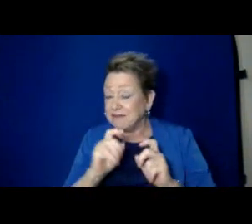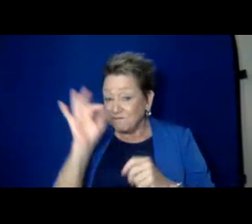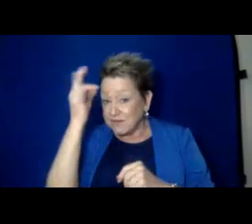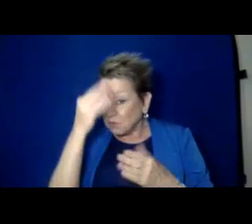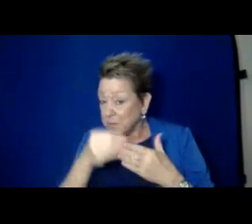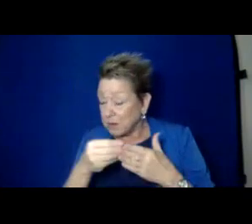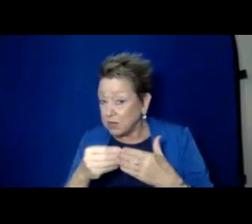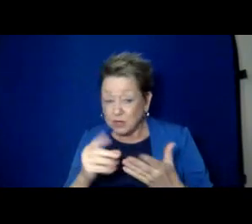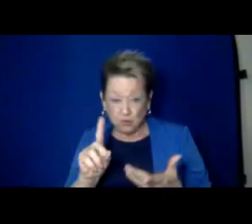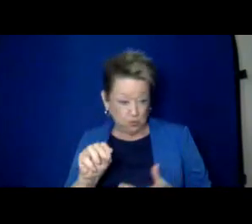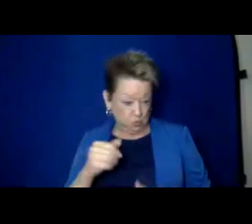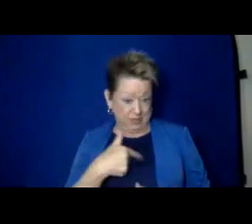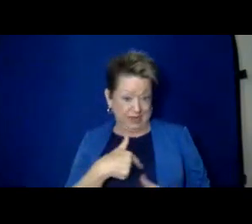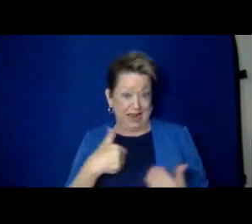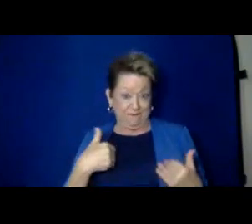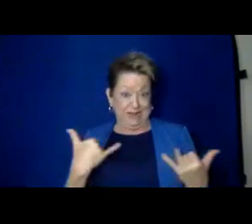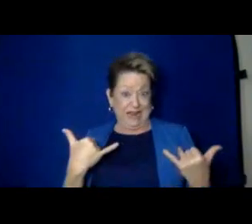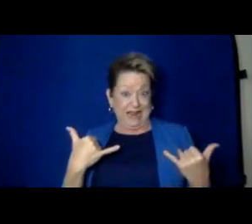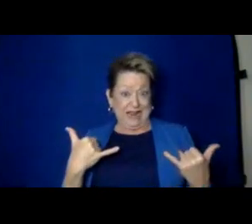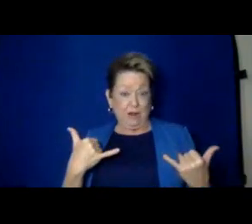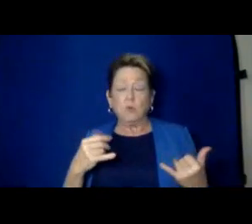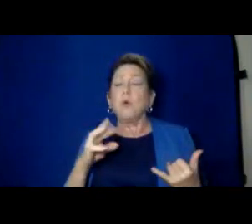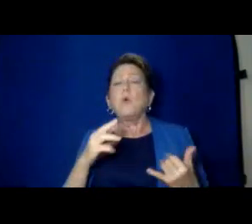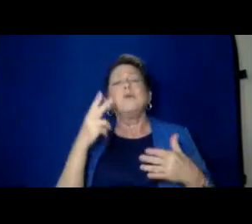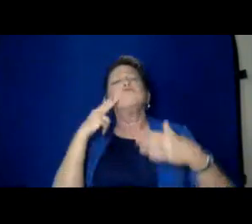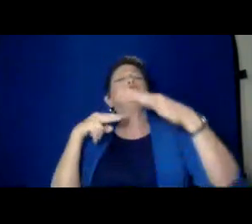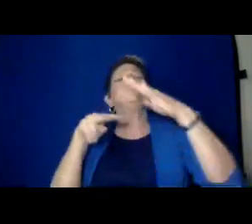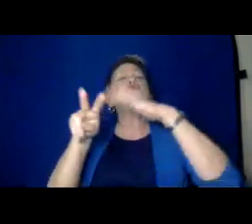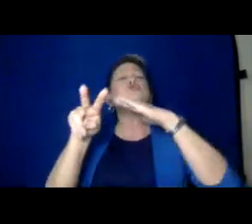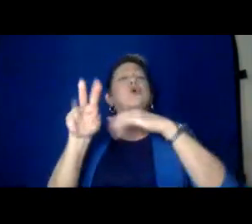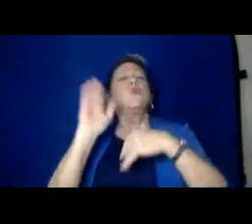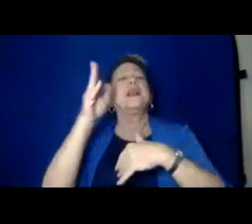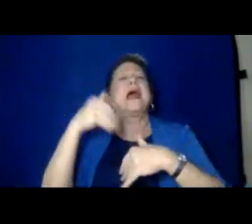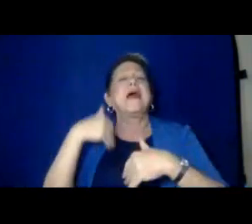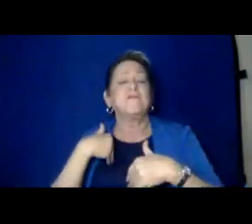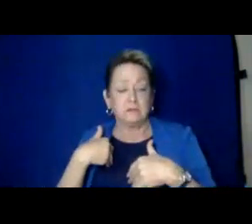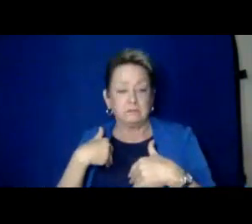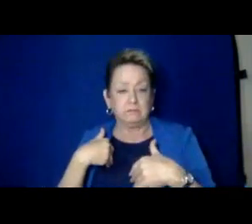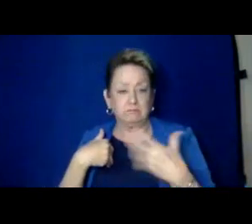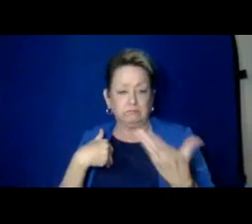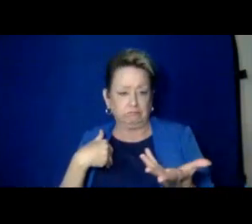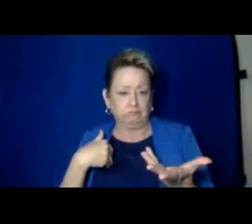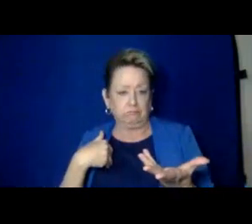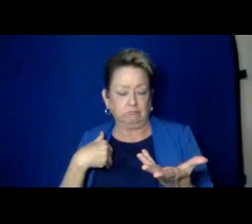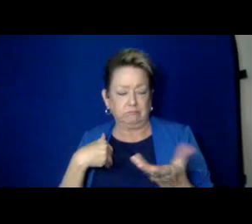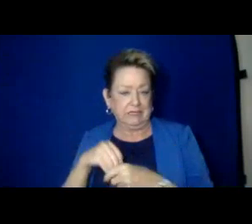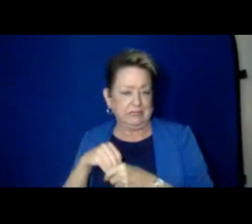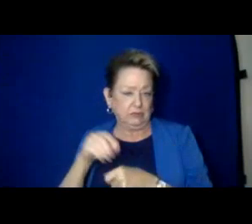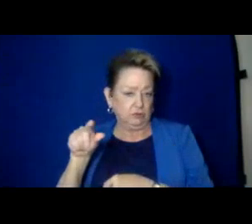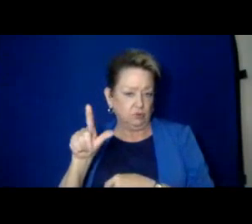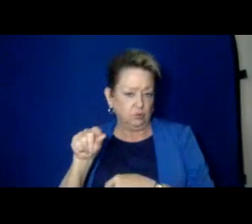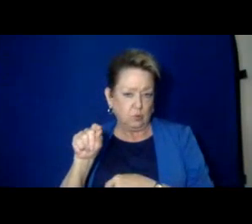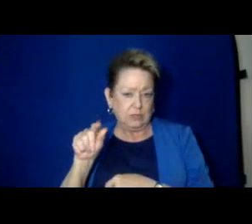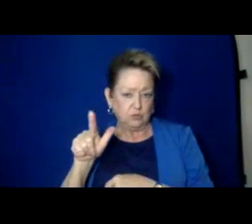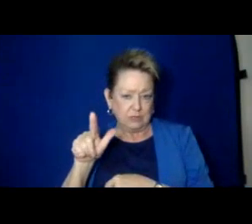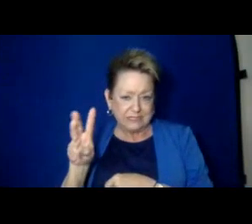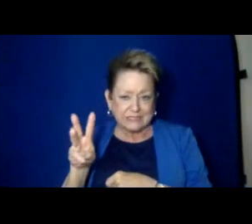money in hand, or is that projected to be dispersed at some point in